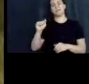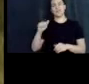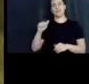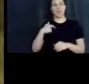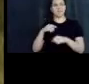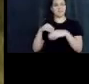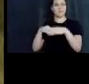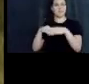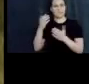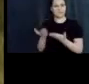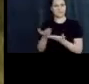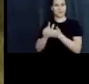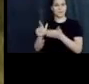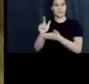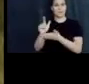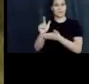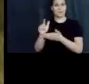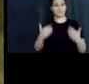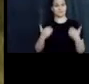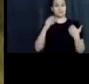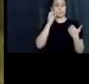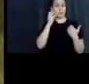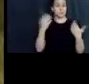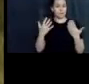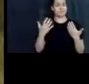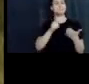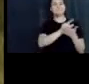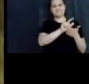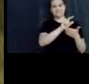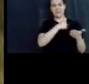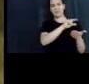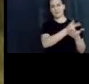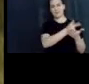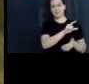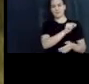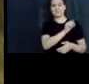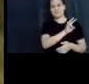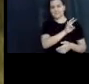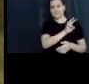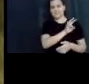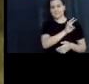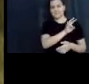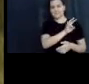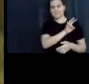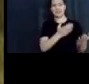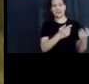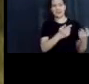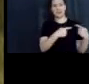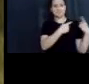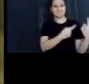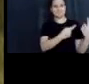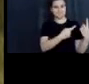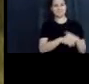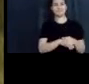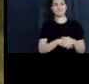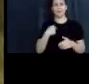about me. I did actually graduate from Lamar back in 2017, and I've been working here ever since. Definitely have really enjoyed my time with